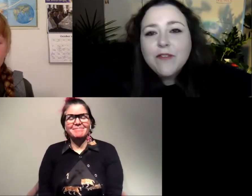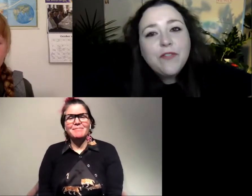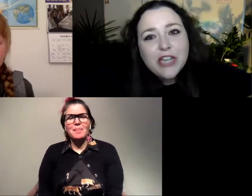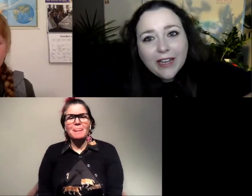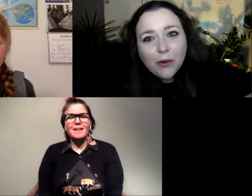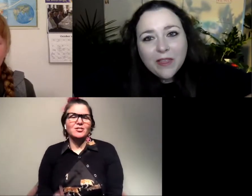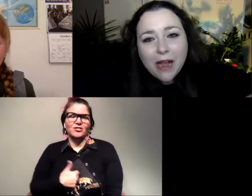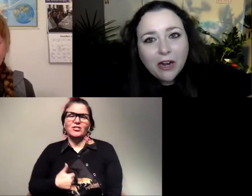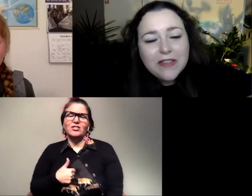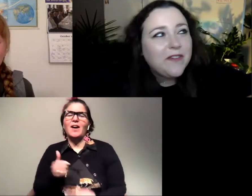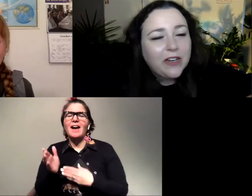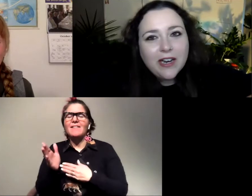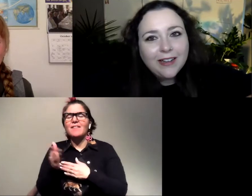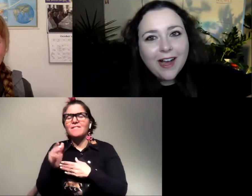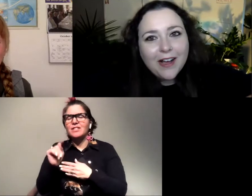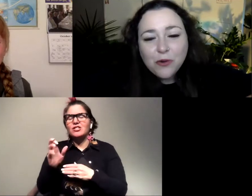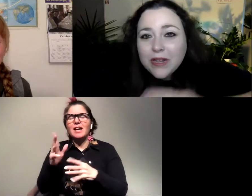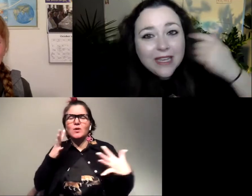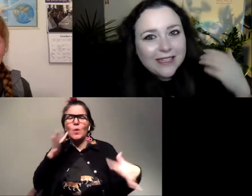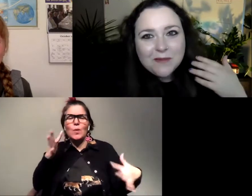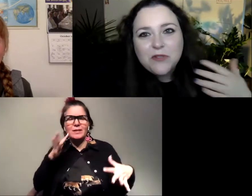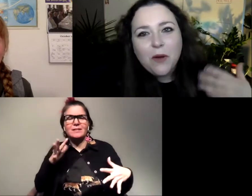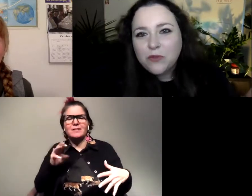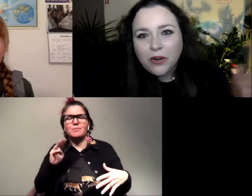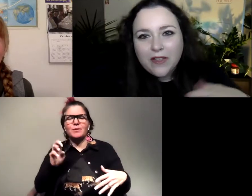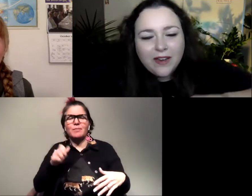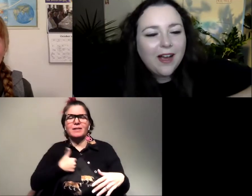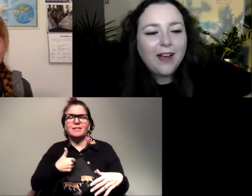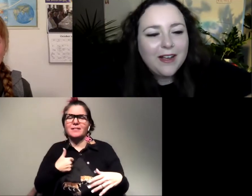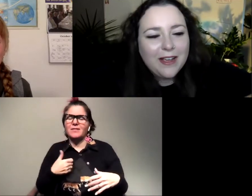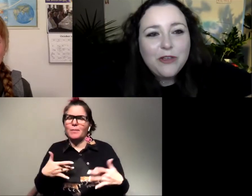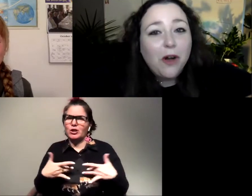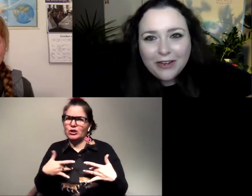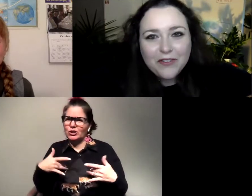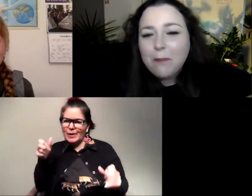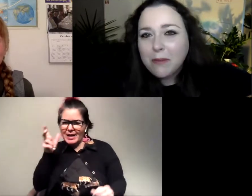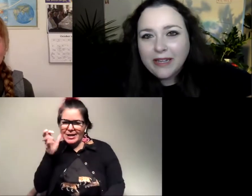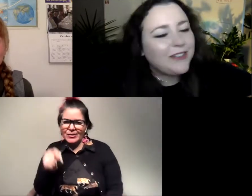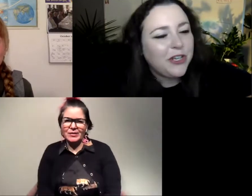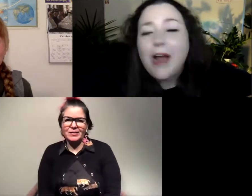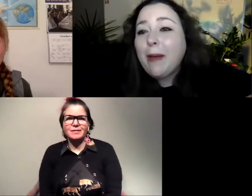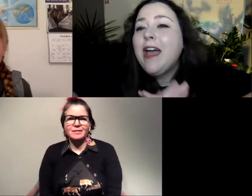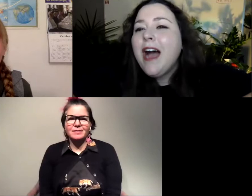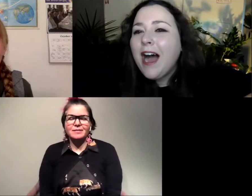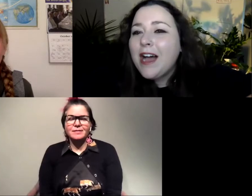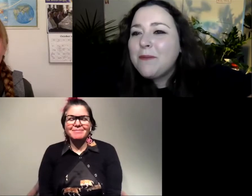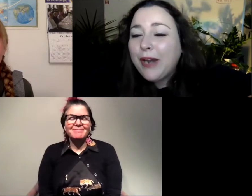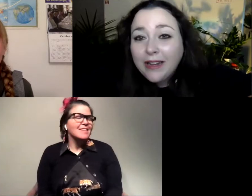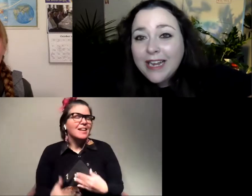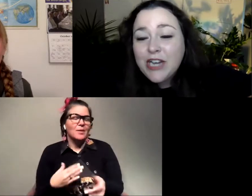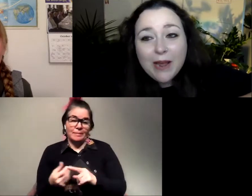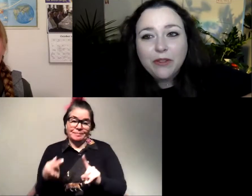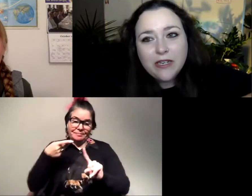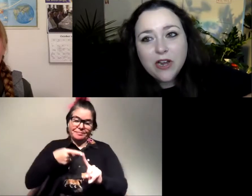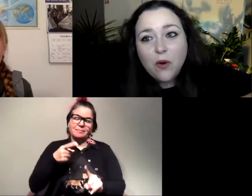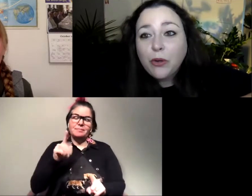Sorry, I have a fish tank going in the background that's very noisy, at least to me, so I always worry that you all hear that bubbling too. Anyway, Brielle,